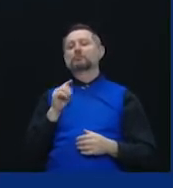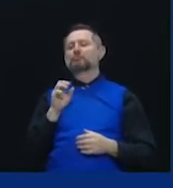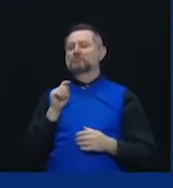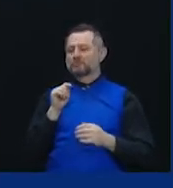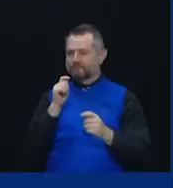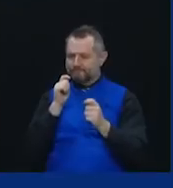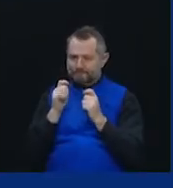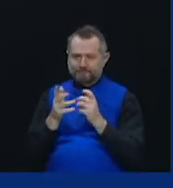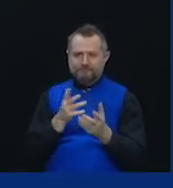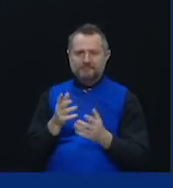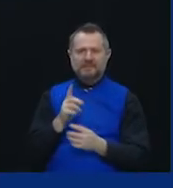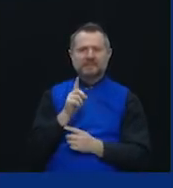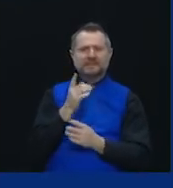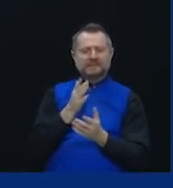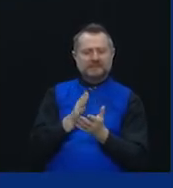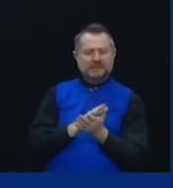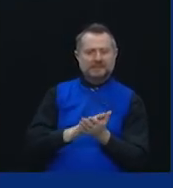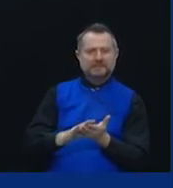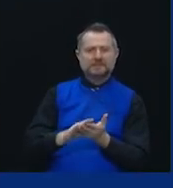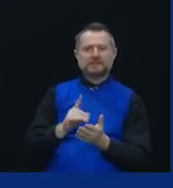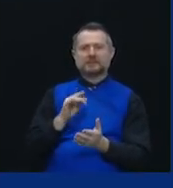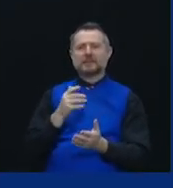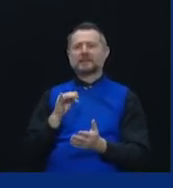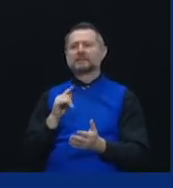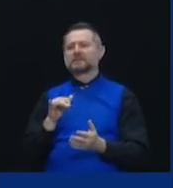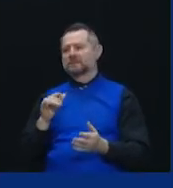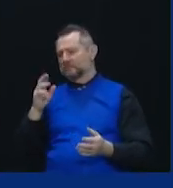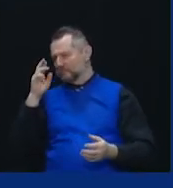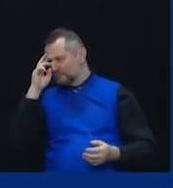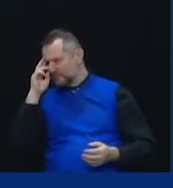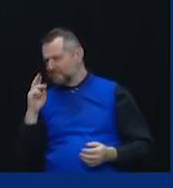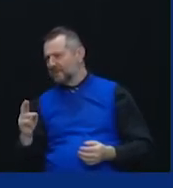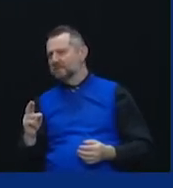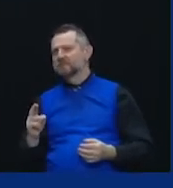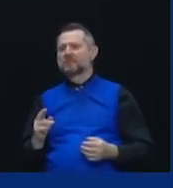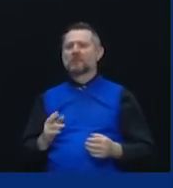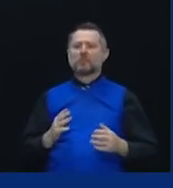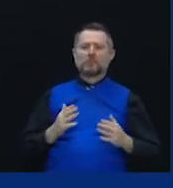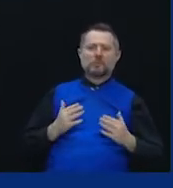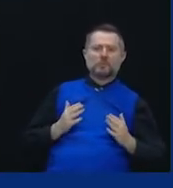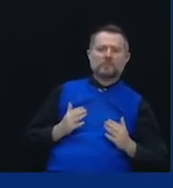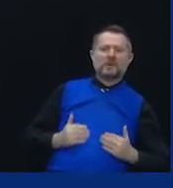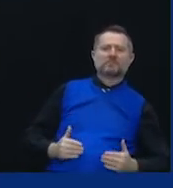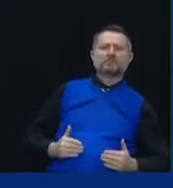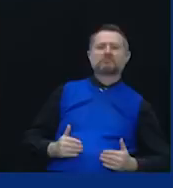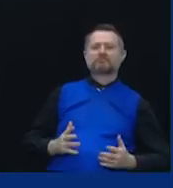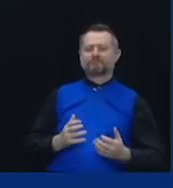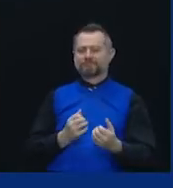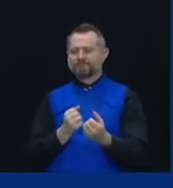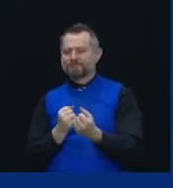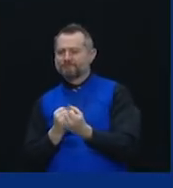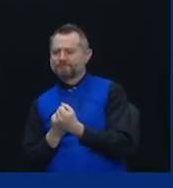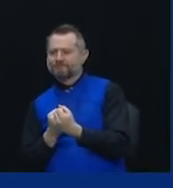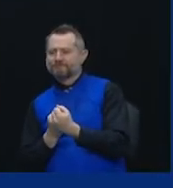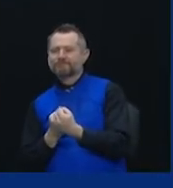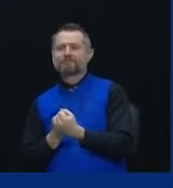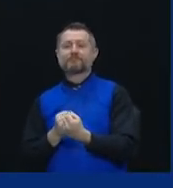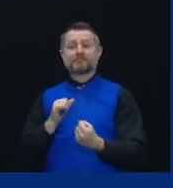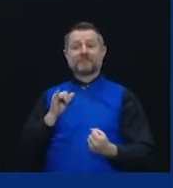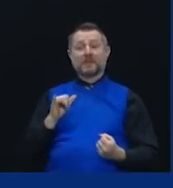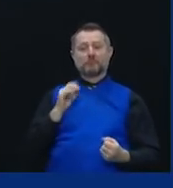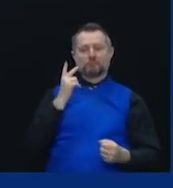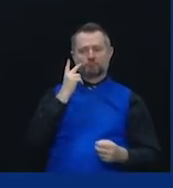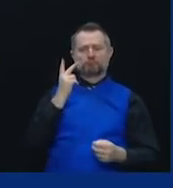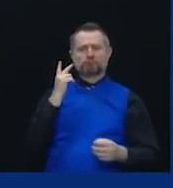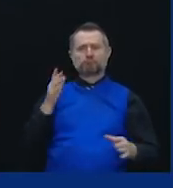and respect, and just the humane nature of being there for one another. That's why this memorial is so important. So